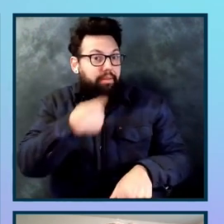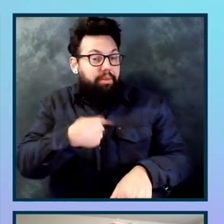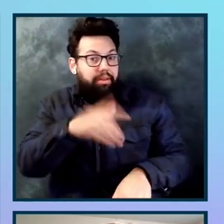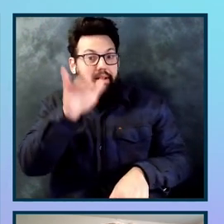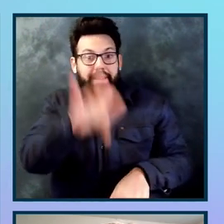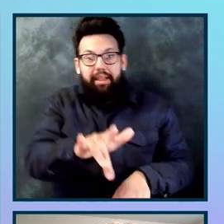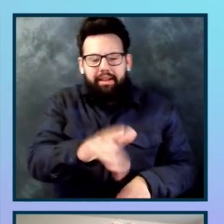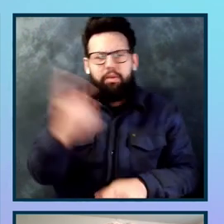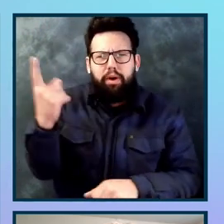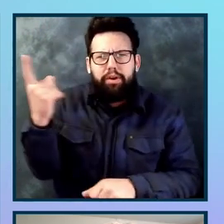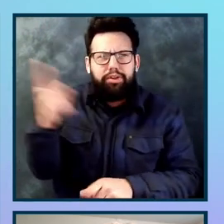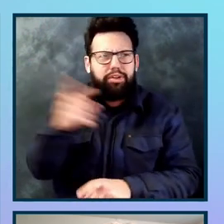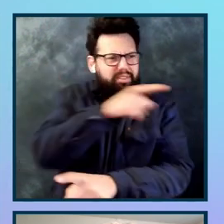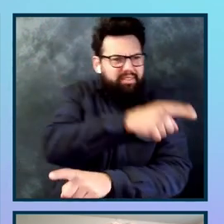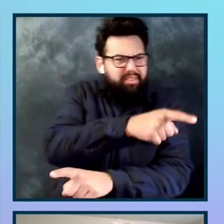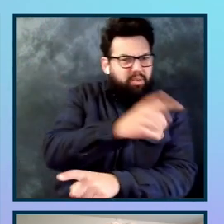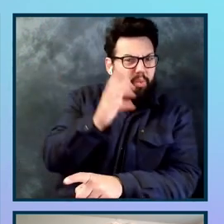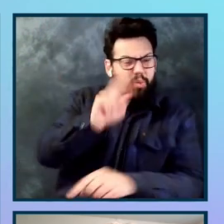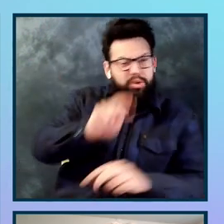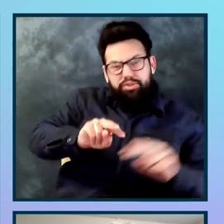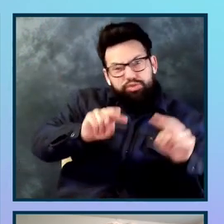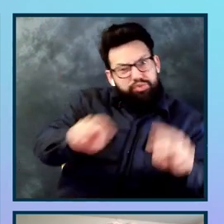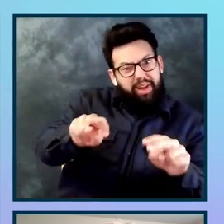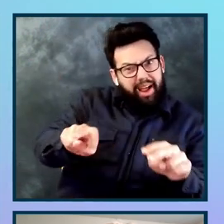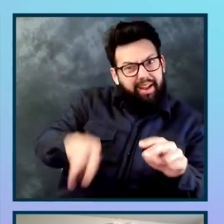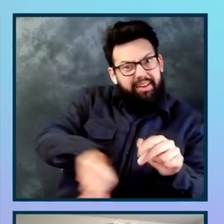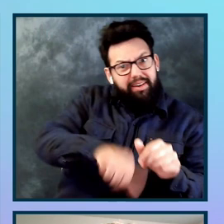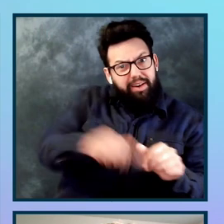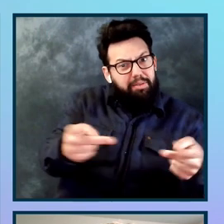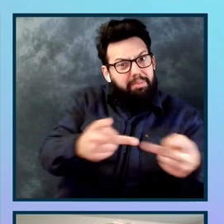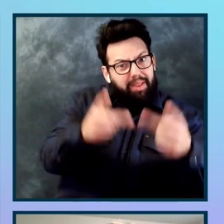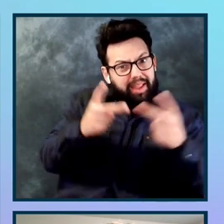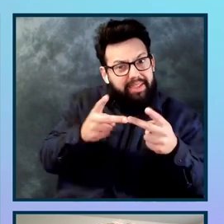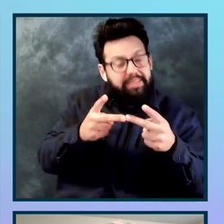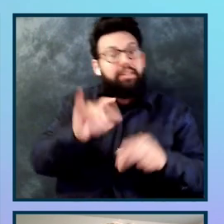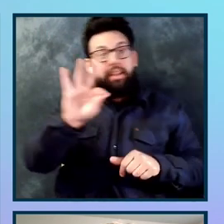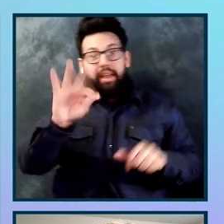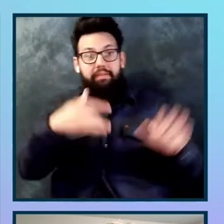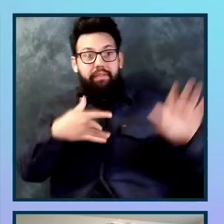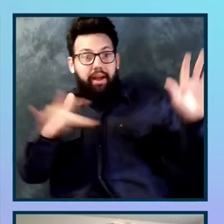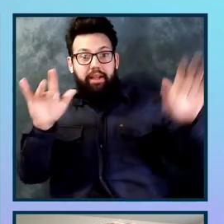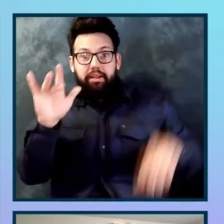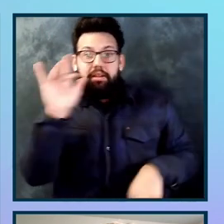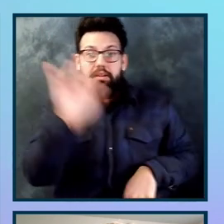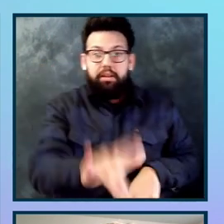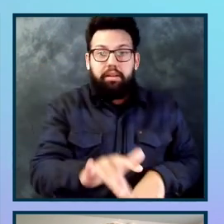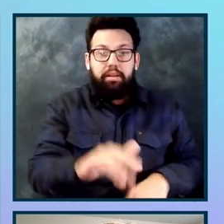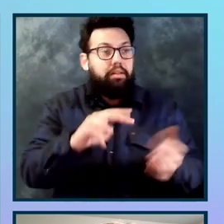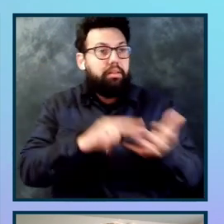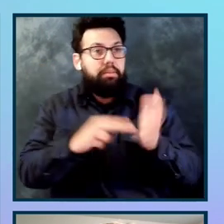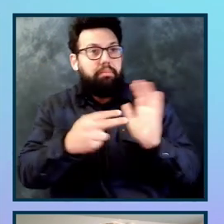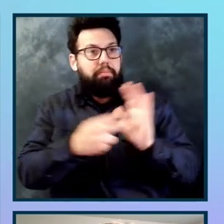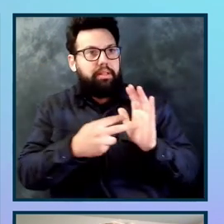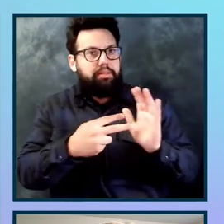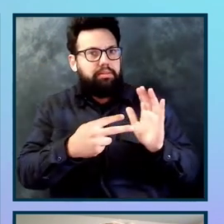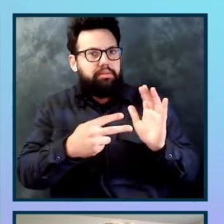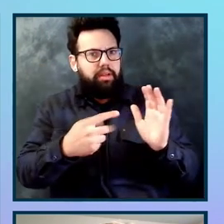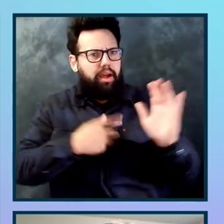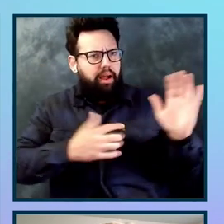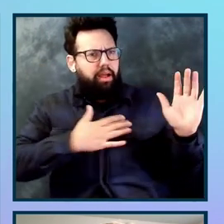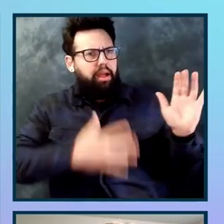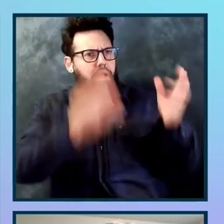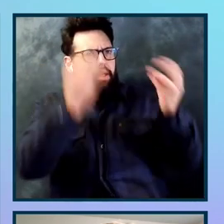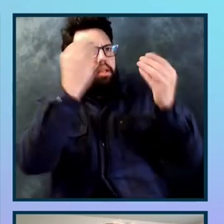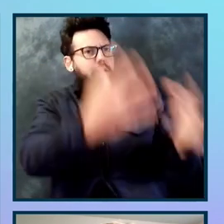tracked somewhere? If I activate that button, am I identifying myself as an assistive technology user, and is that being tracked? Am